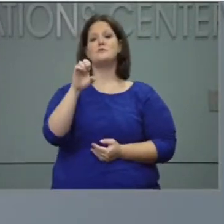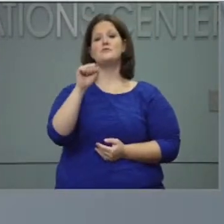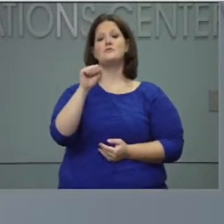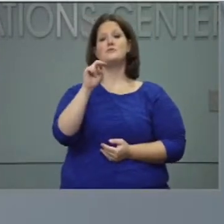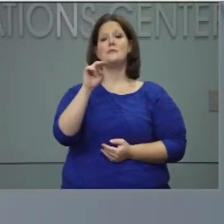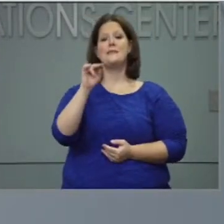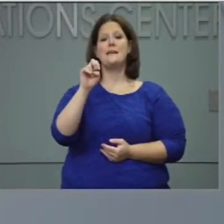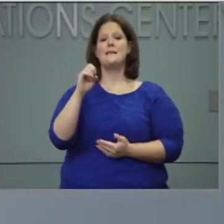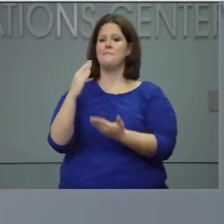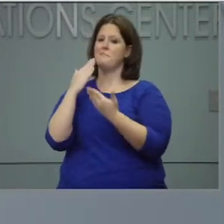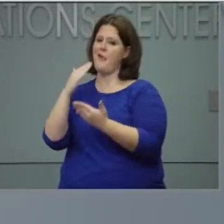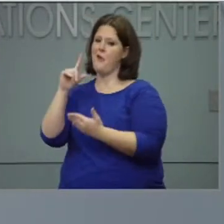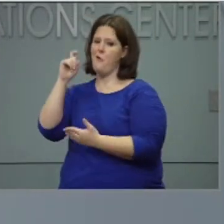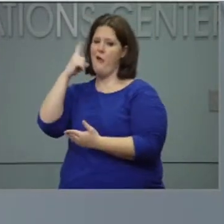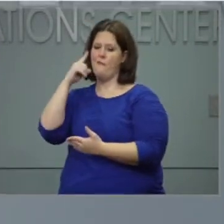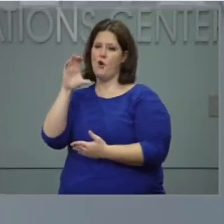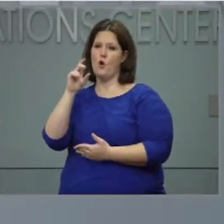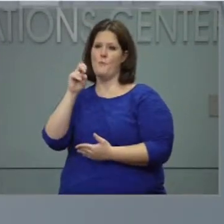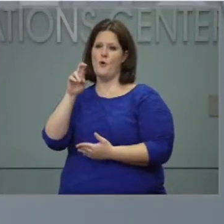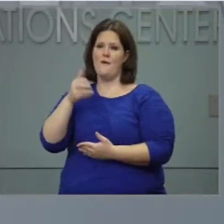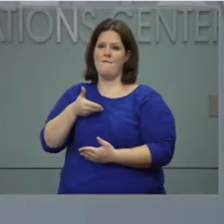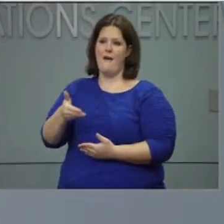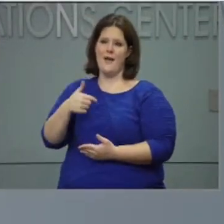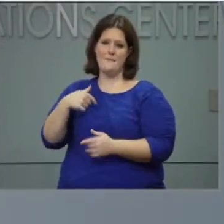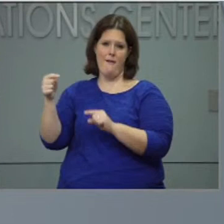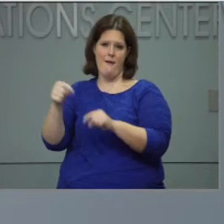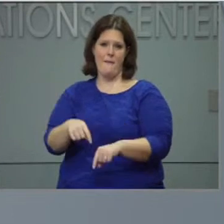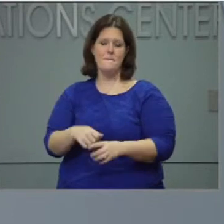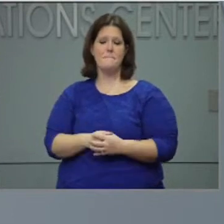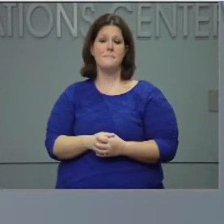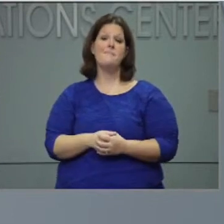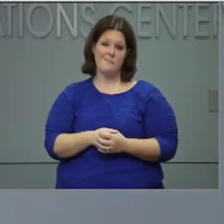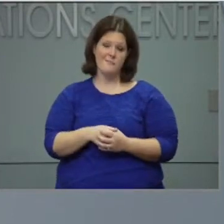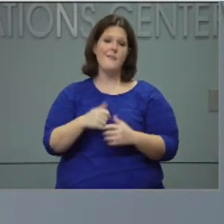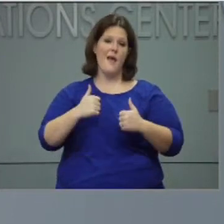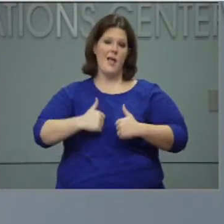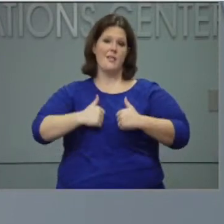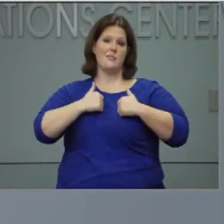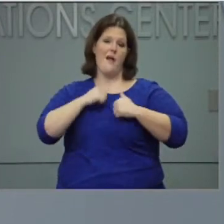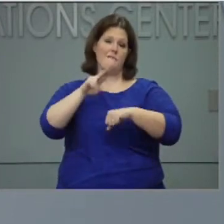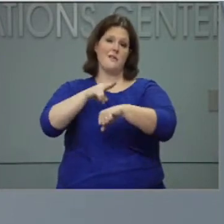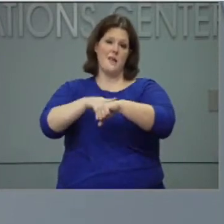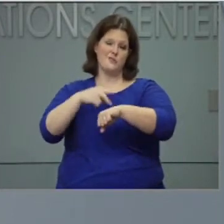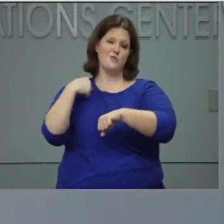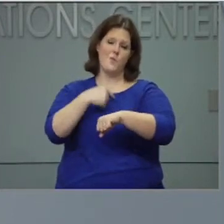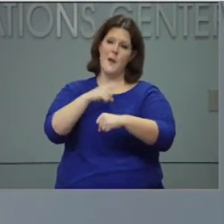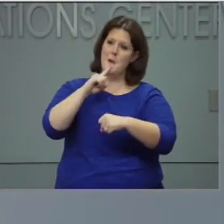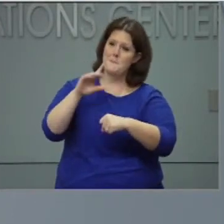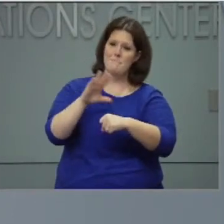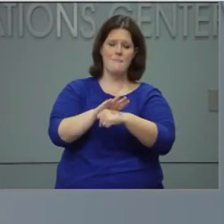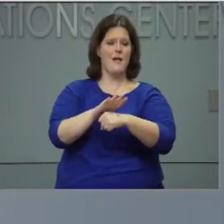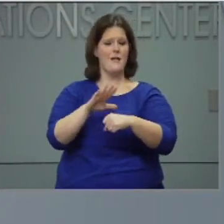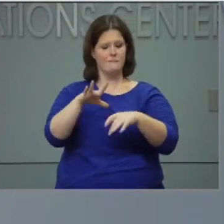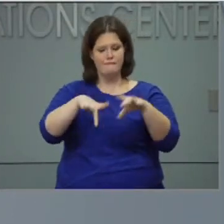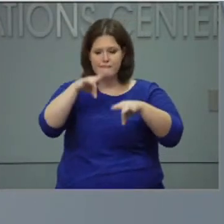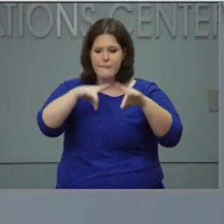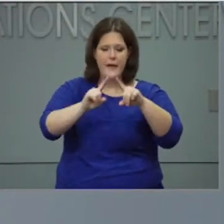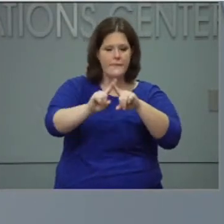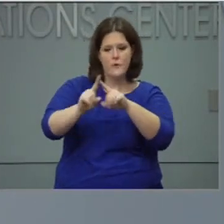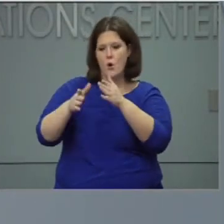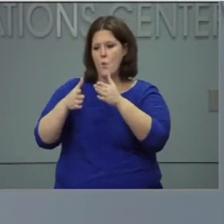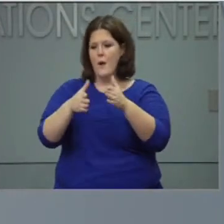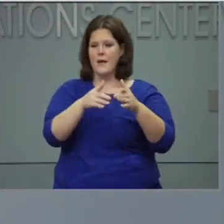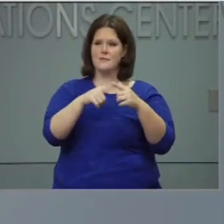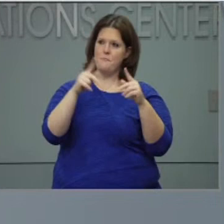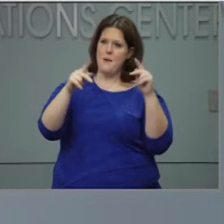Thank you, Governor Cooper, for inviting me here today. Live Nation is committed to finding the best ways for shows to continue and to bring live music back